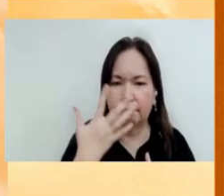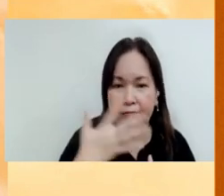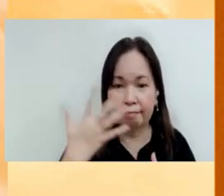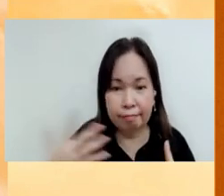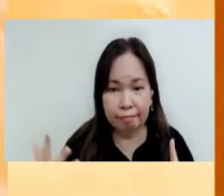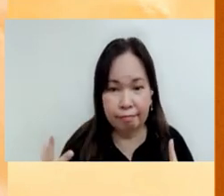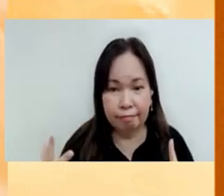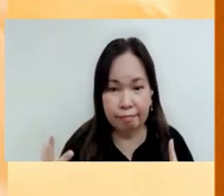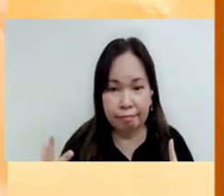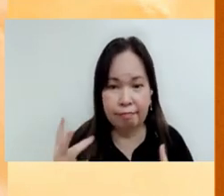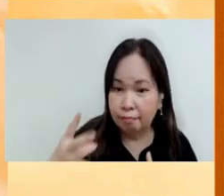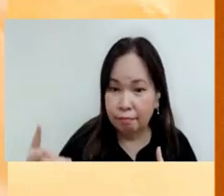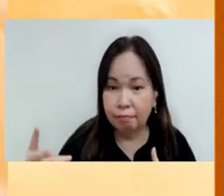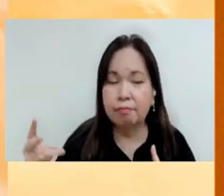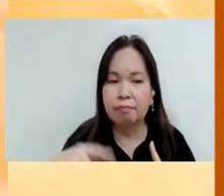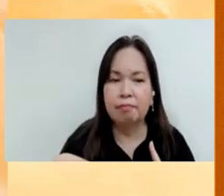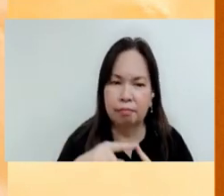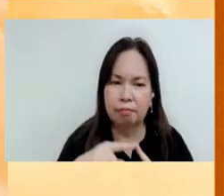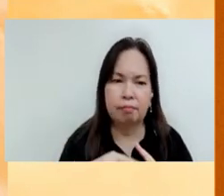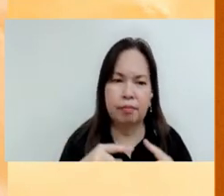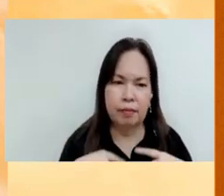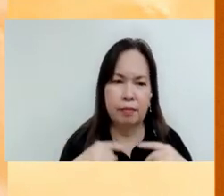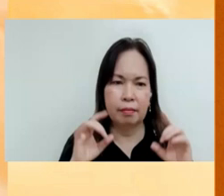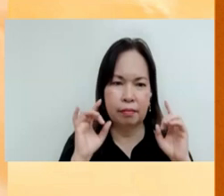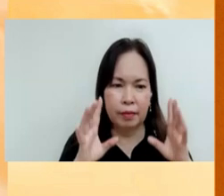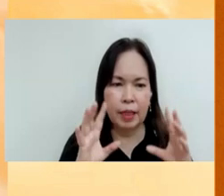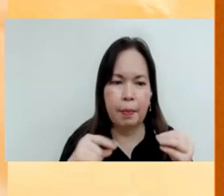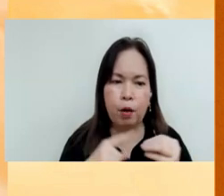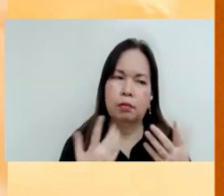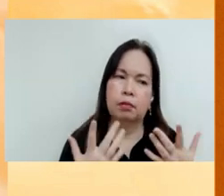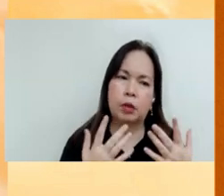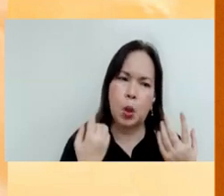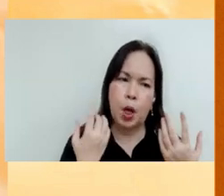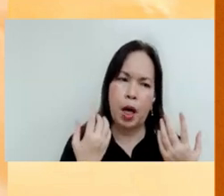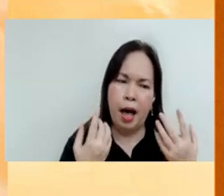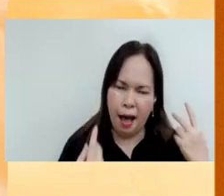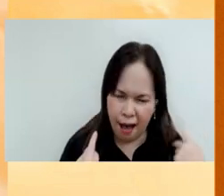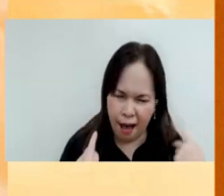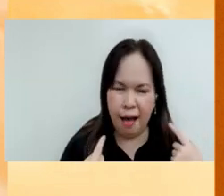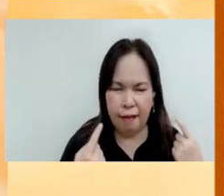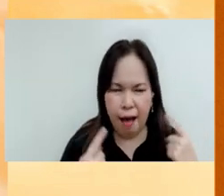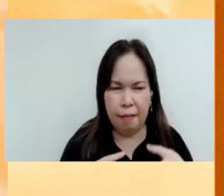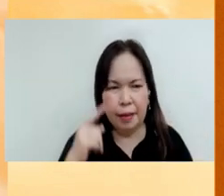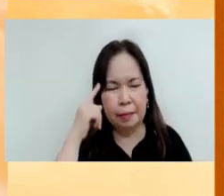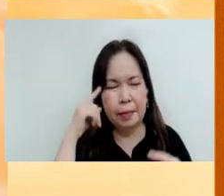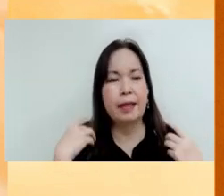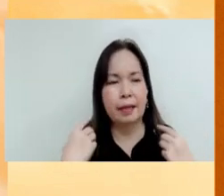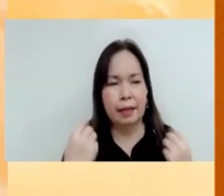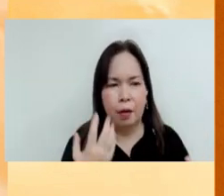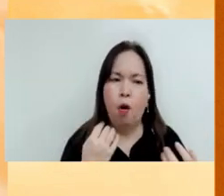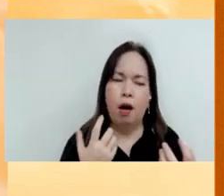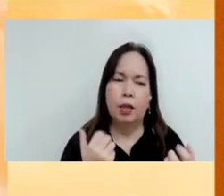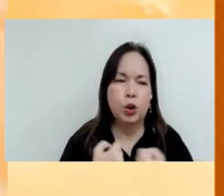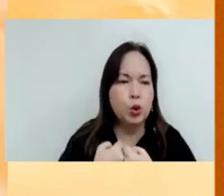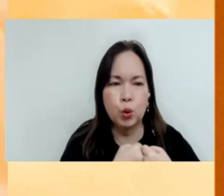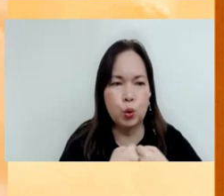community, they're also more at risk when it comes to developing mental health problems, no, because of the challenges that come with it. It's also greater for